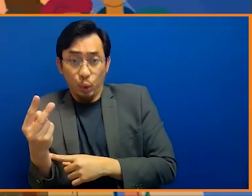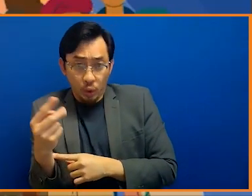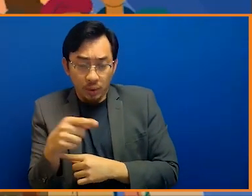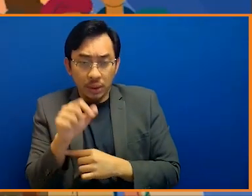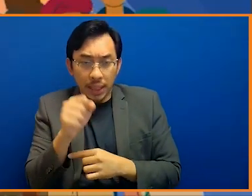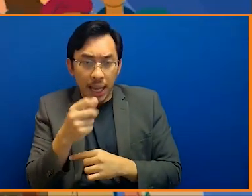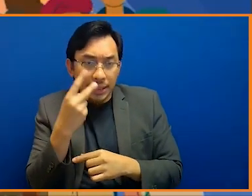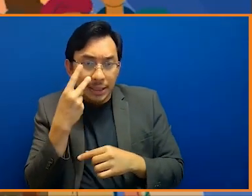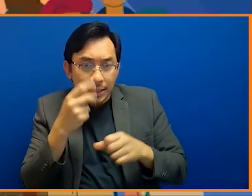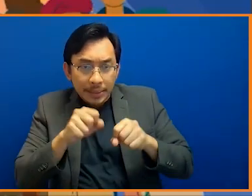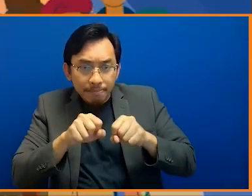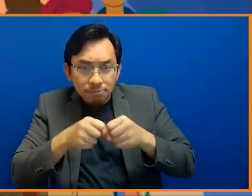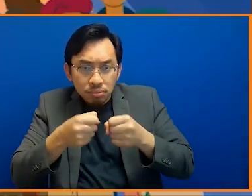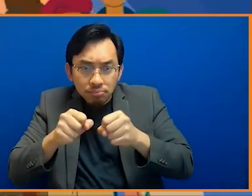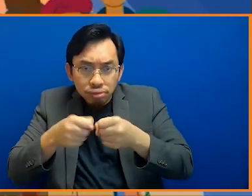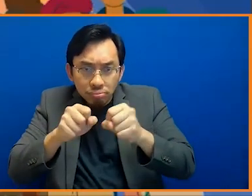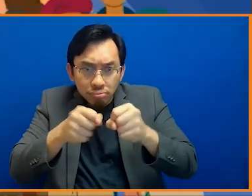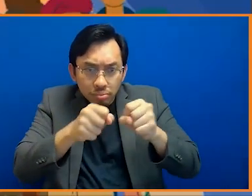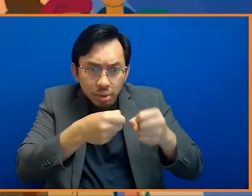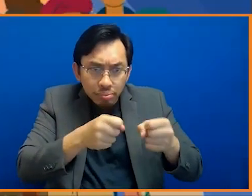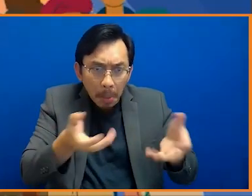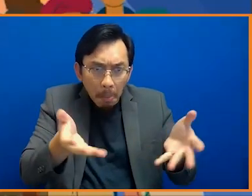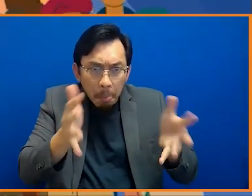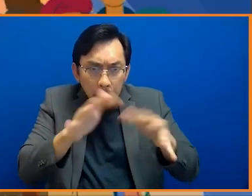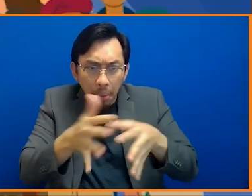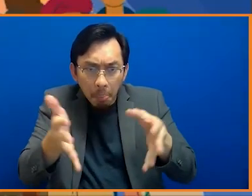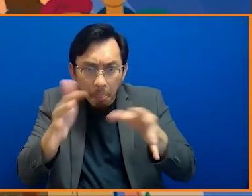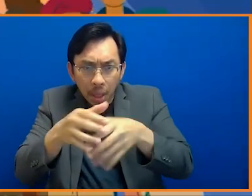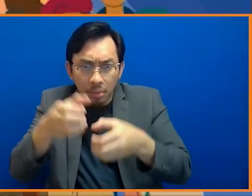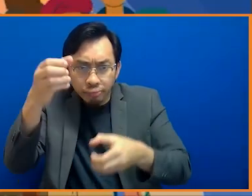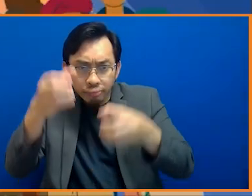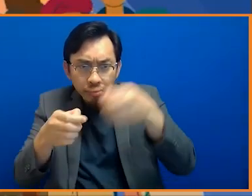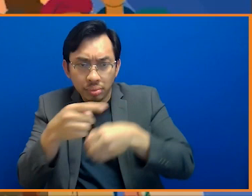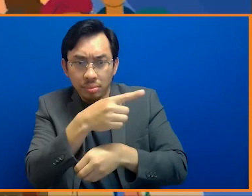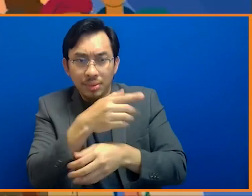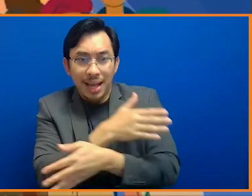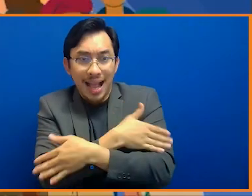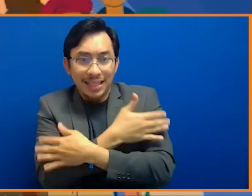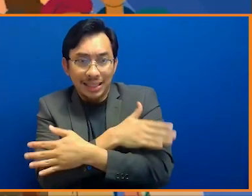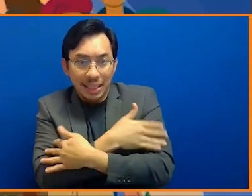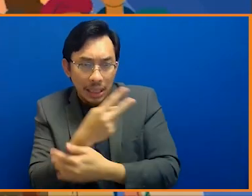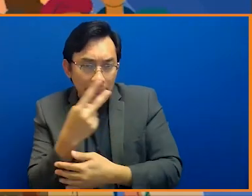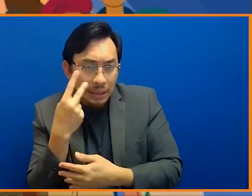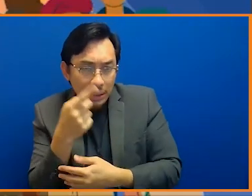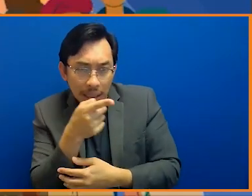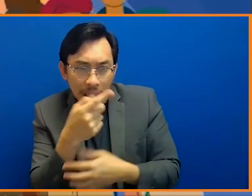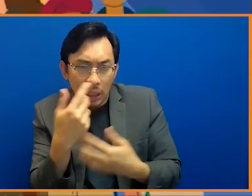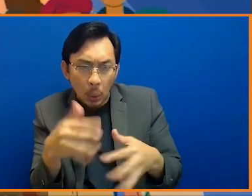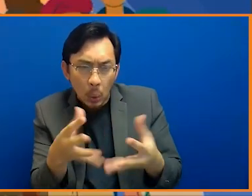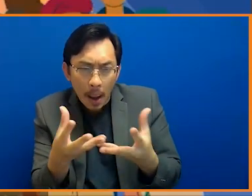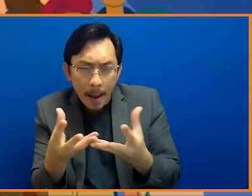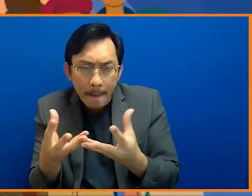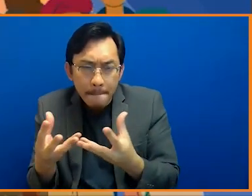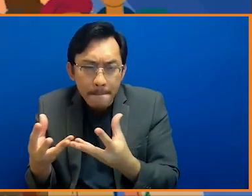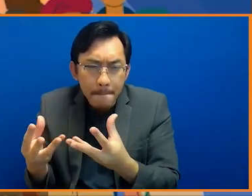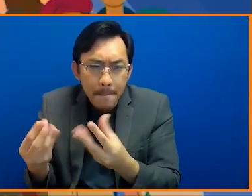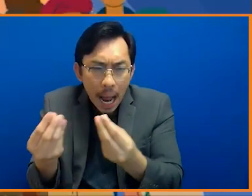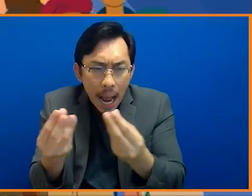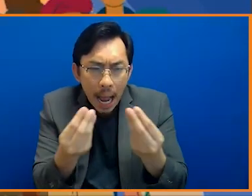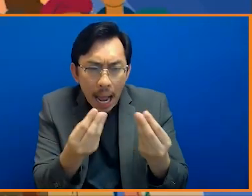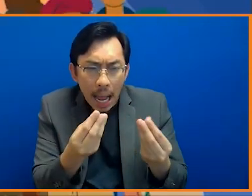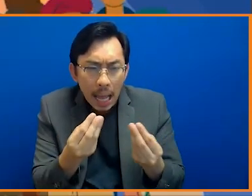the distribution of the damage of the building in Banda Aceh. probably because there are too